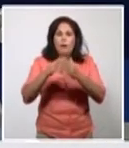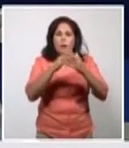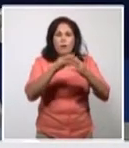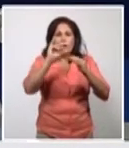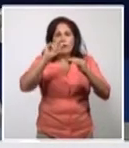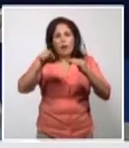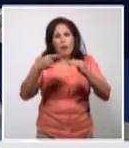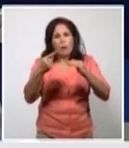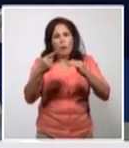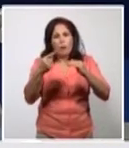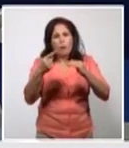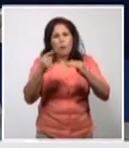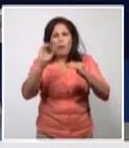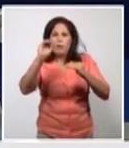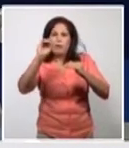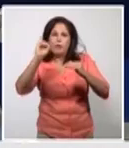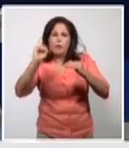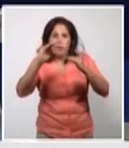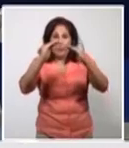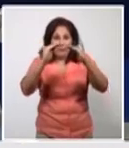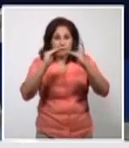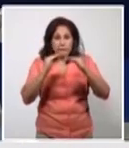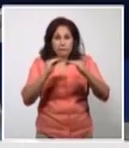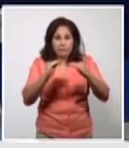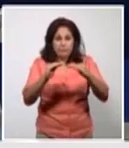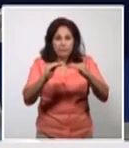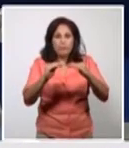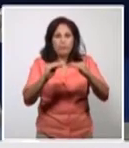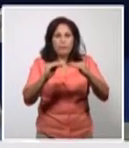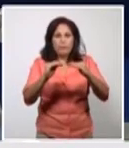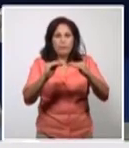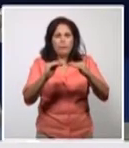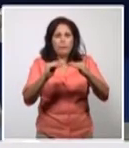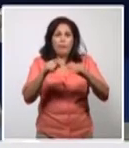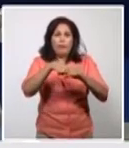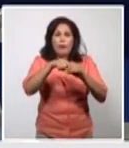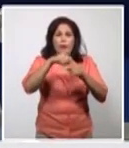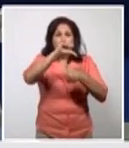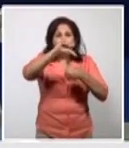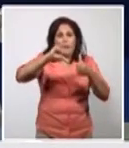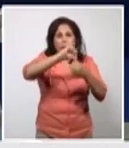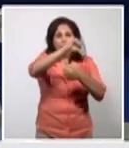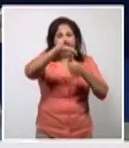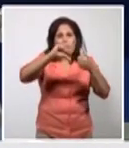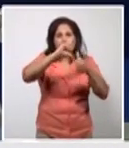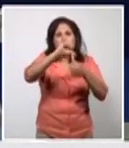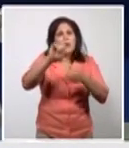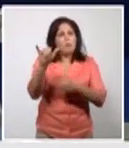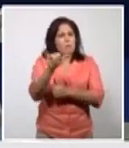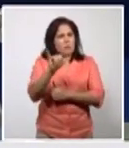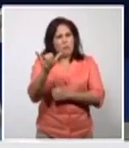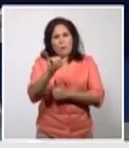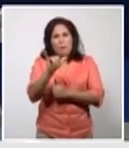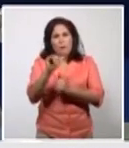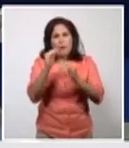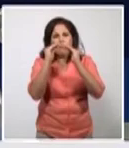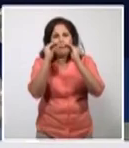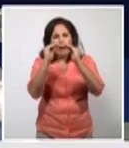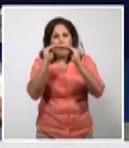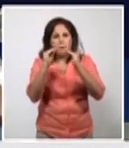with 7.45, Brazil by 6.9, and the United States with a lethality